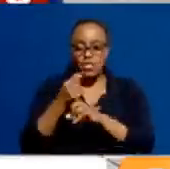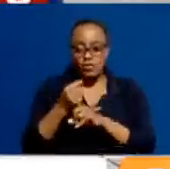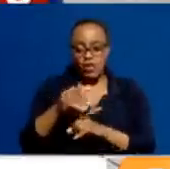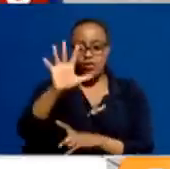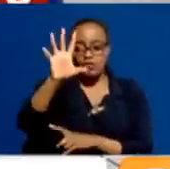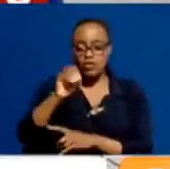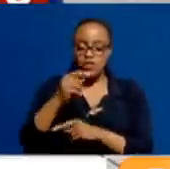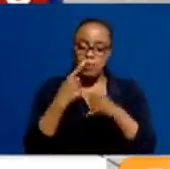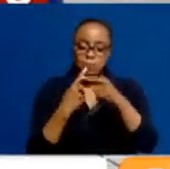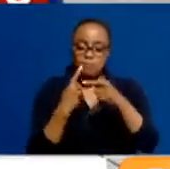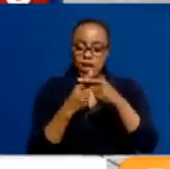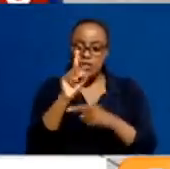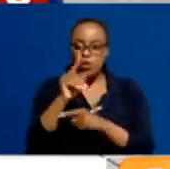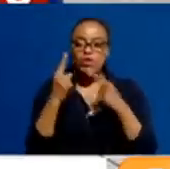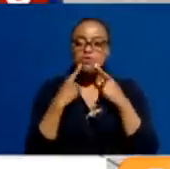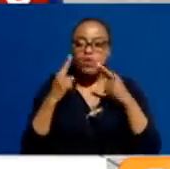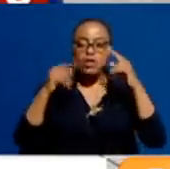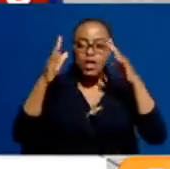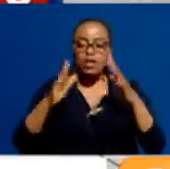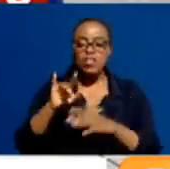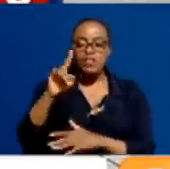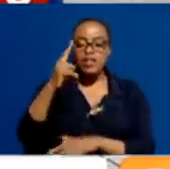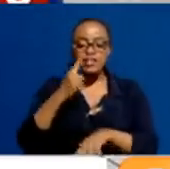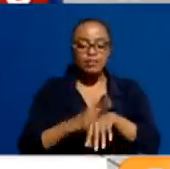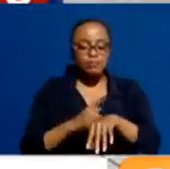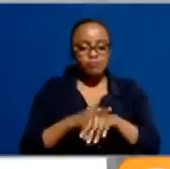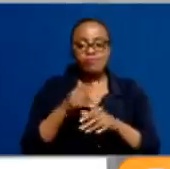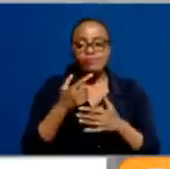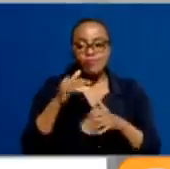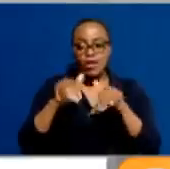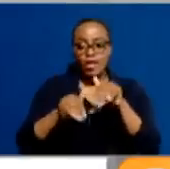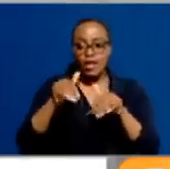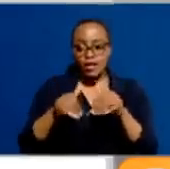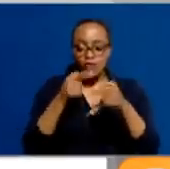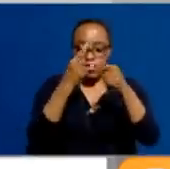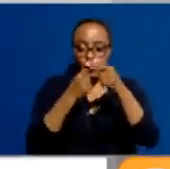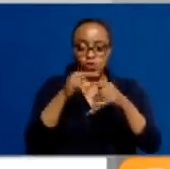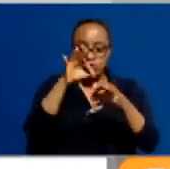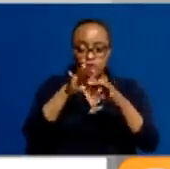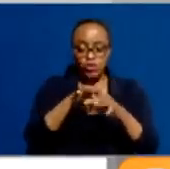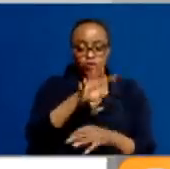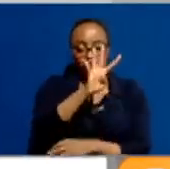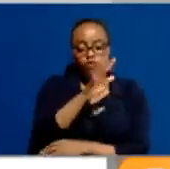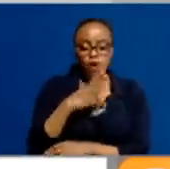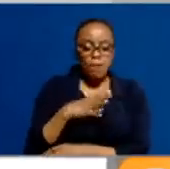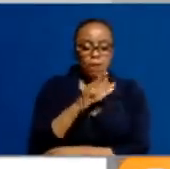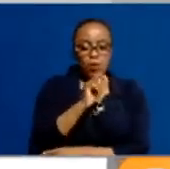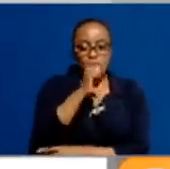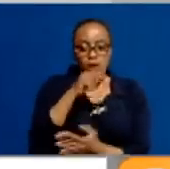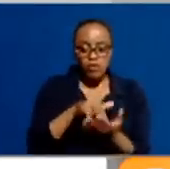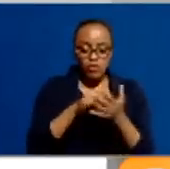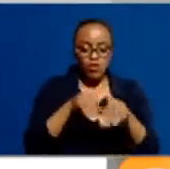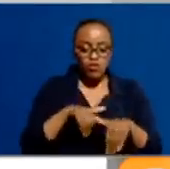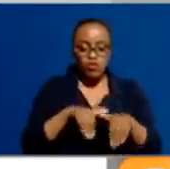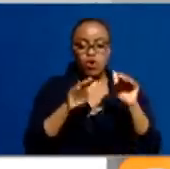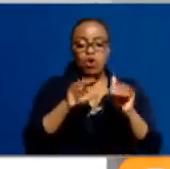plus one threshold to be declared winner in the first round of the contest. The total number of votes garnered by the four presidential candidates was,